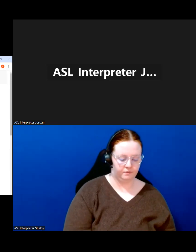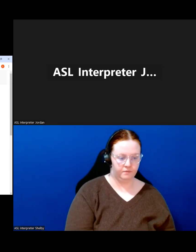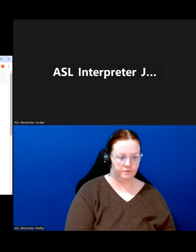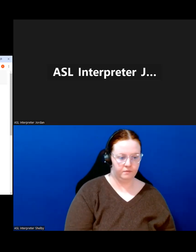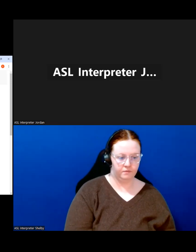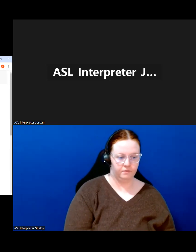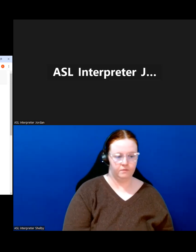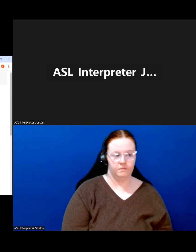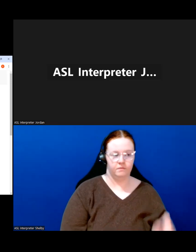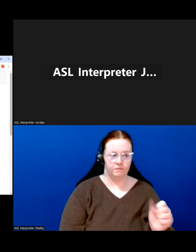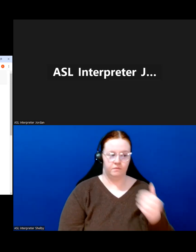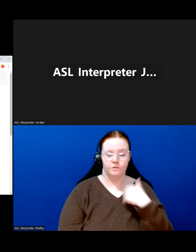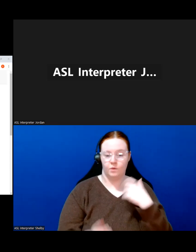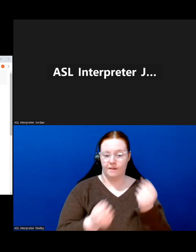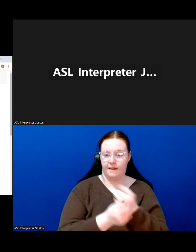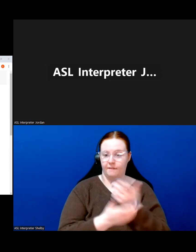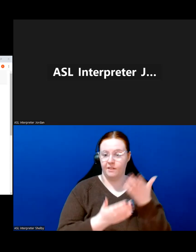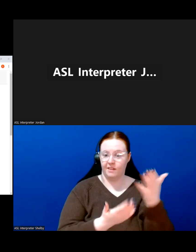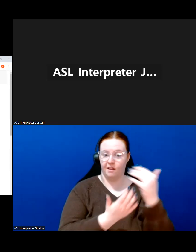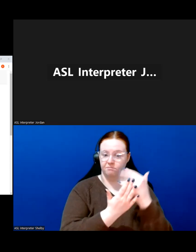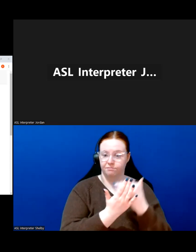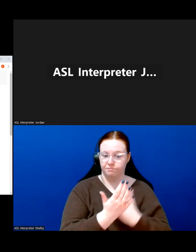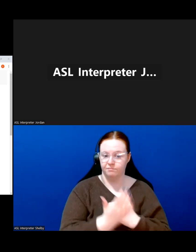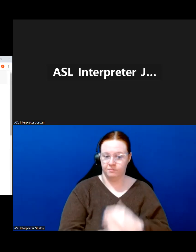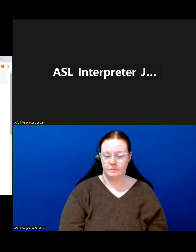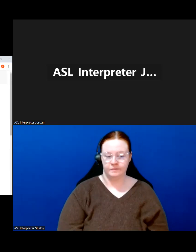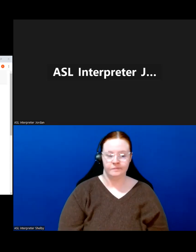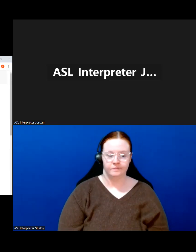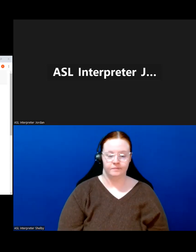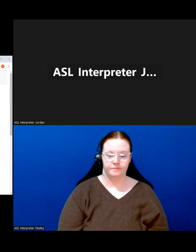Just share my slides. Yeah.